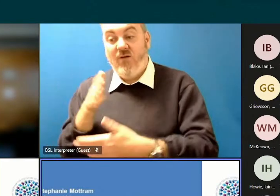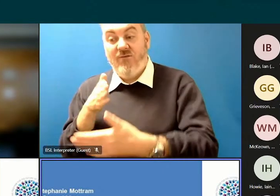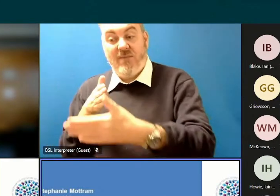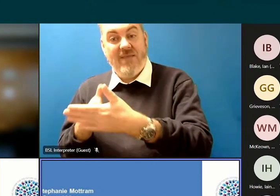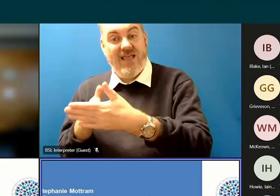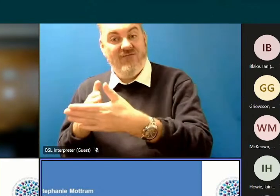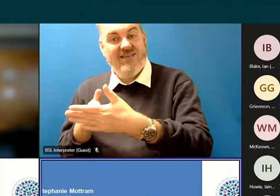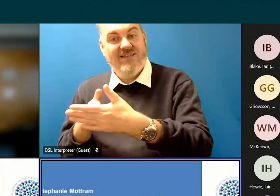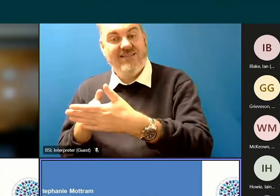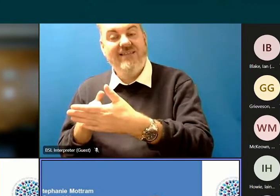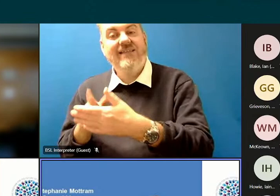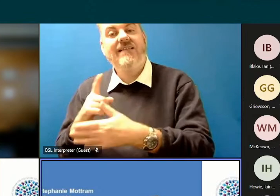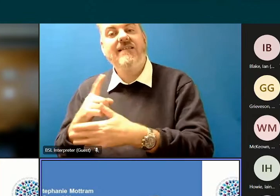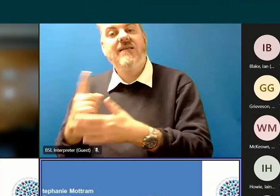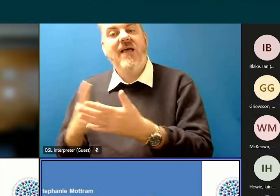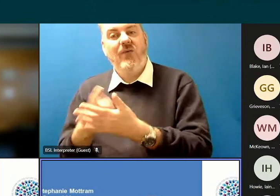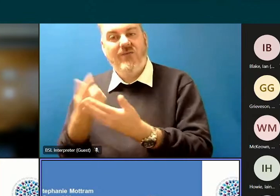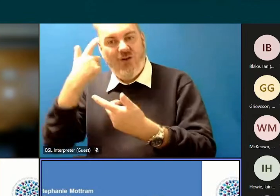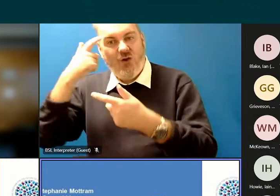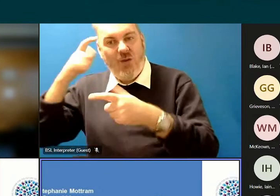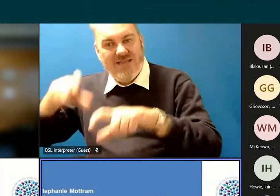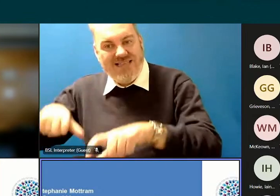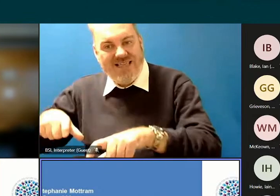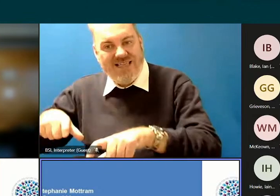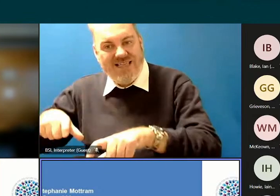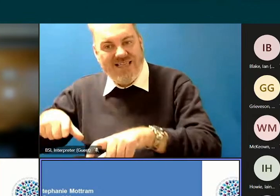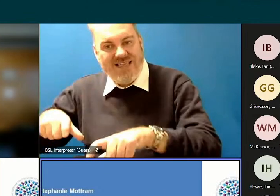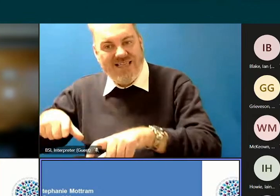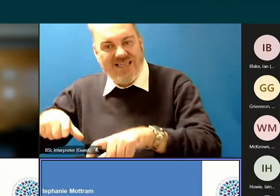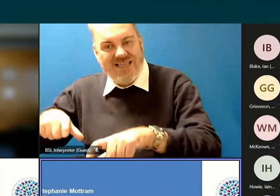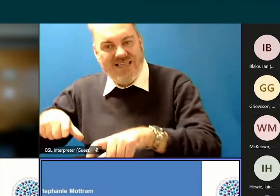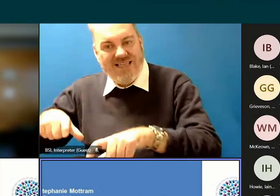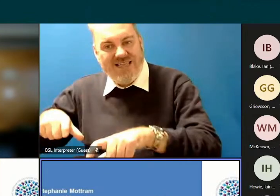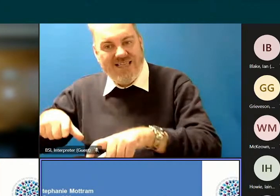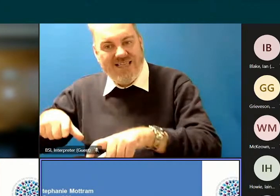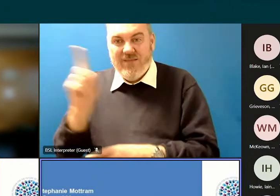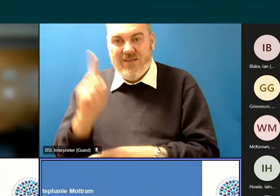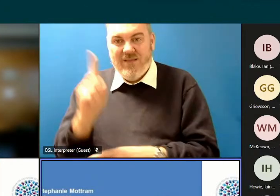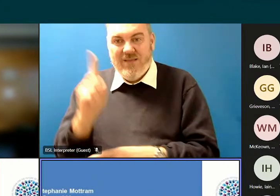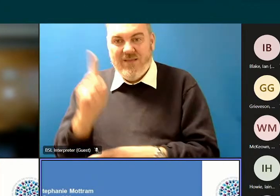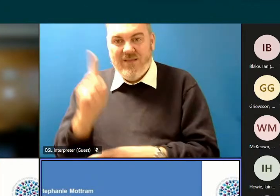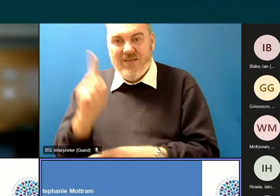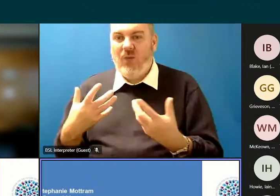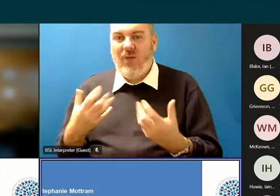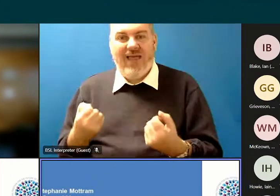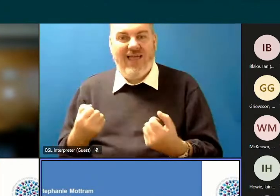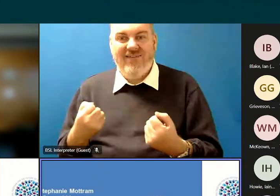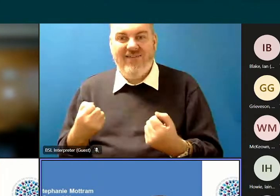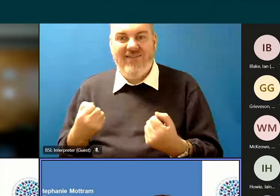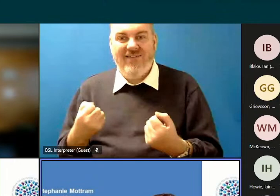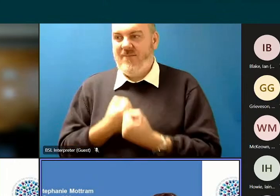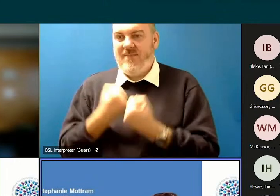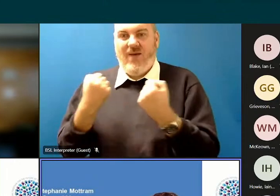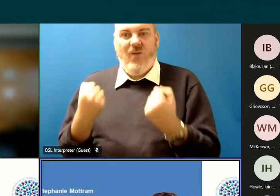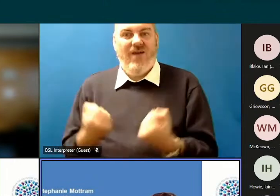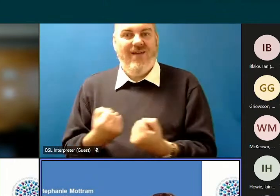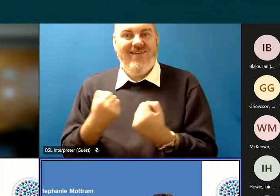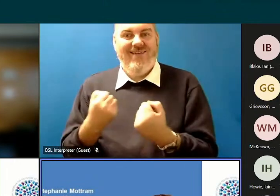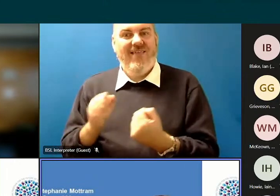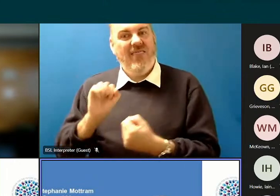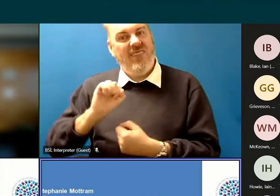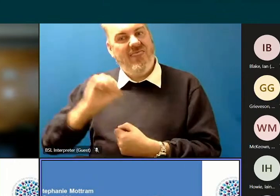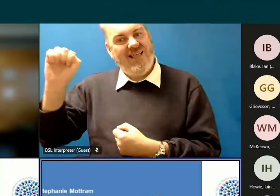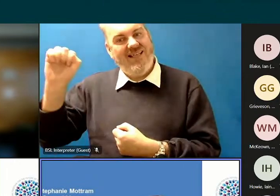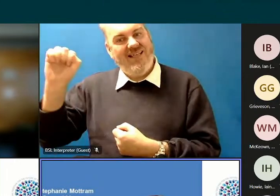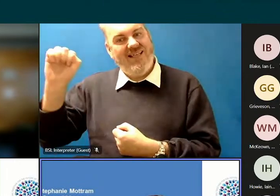is round about accommodation and housing. And again, that's not within the gift of the Health and Social Care Partnership. That very much sits within the gift